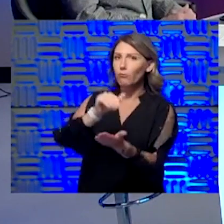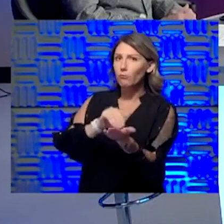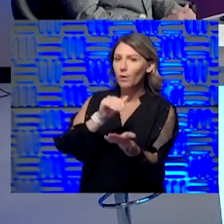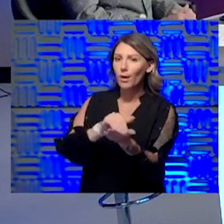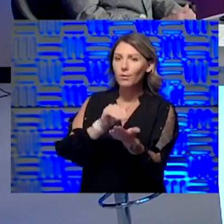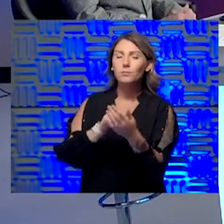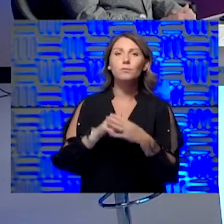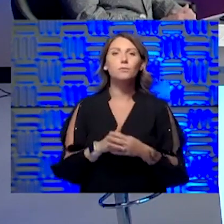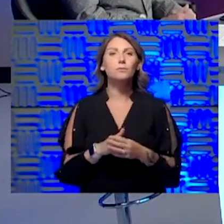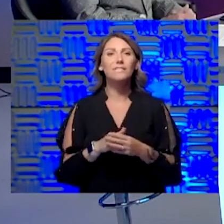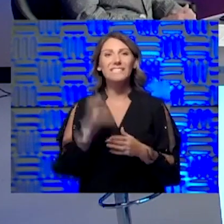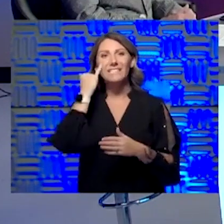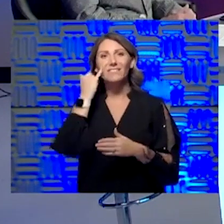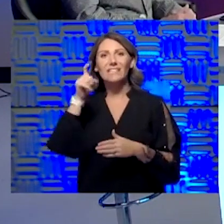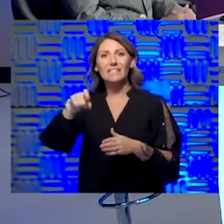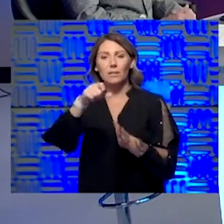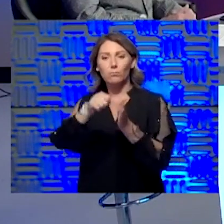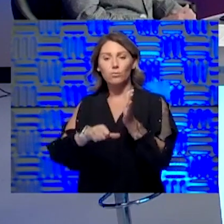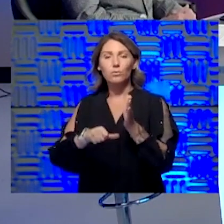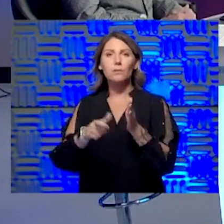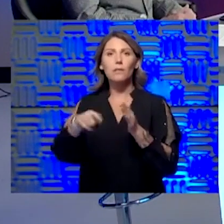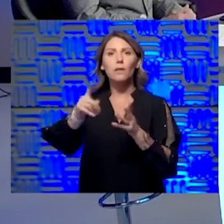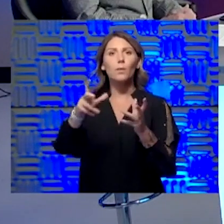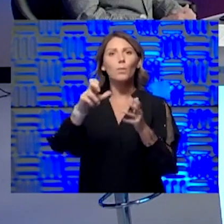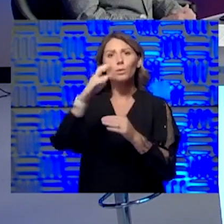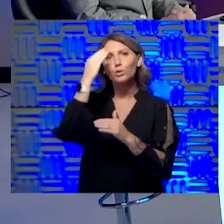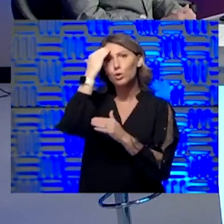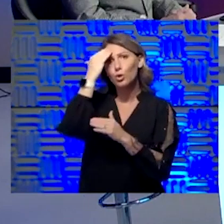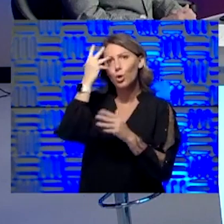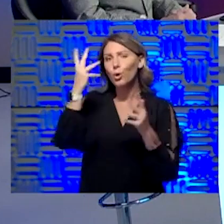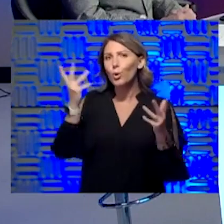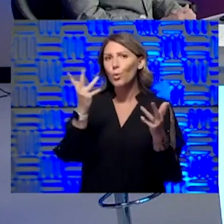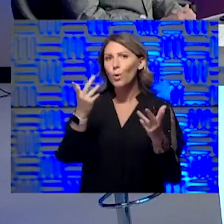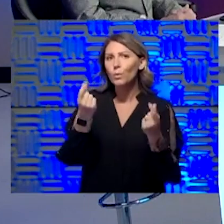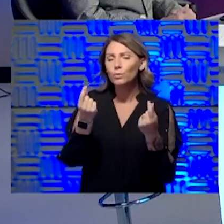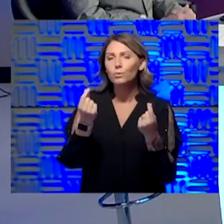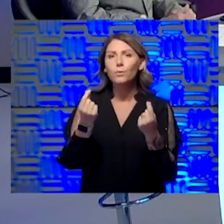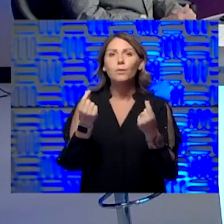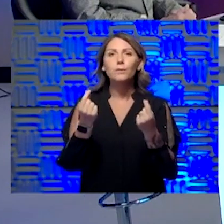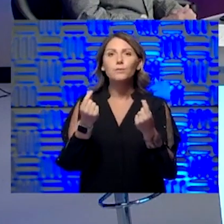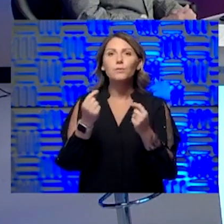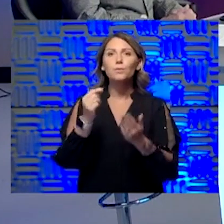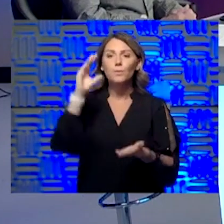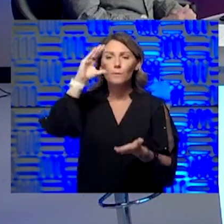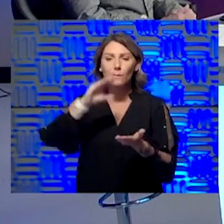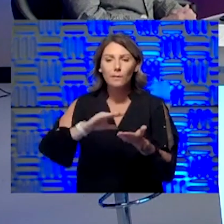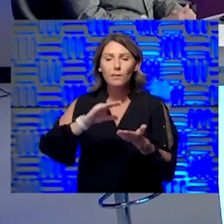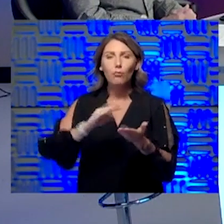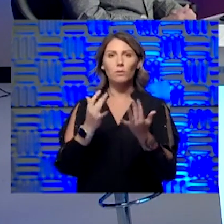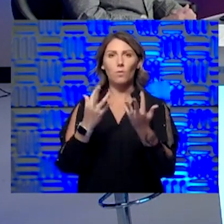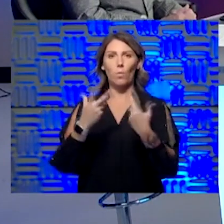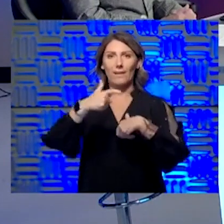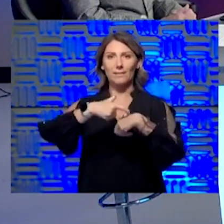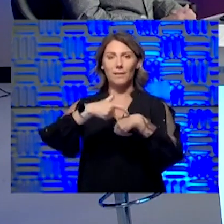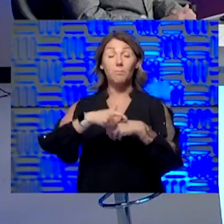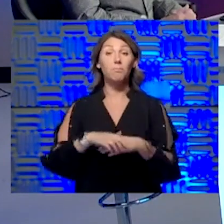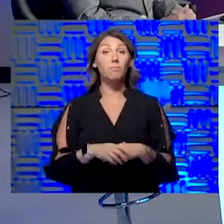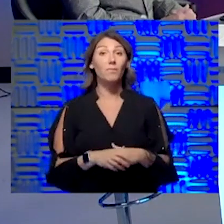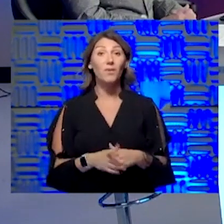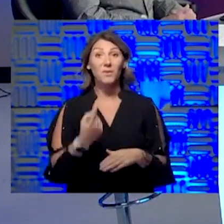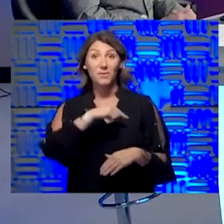closer than 6 feet. And so that's a really important thing. And that's why we think communication is so very important. And part of